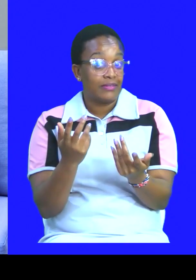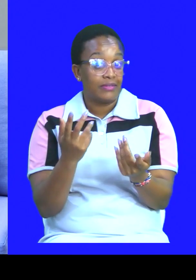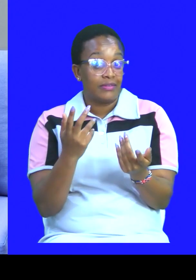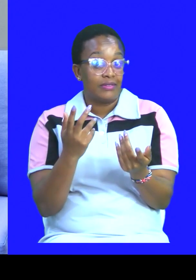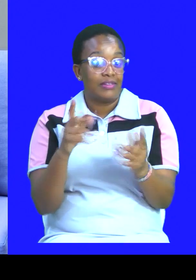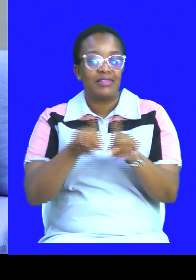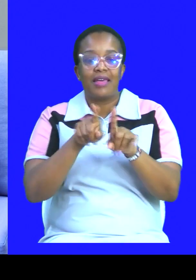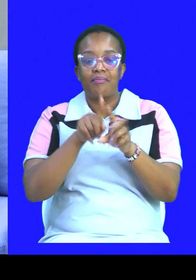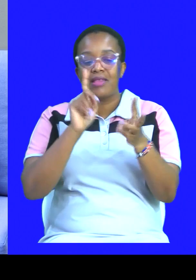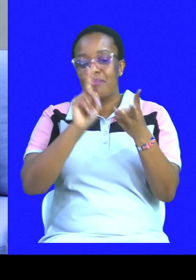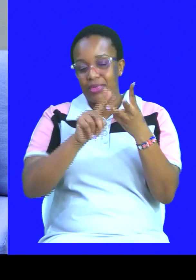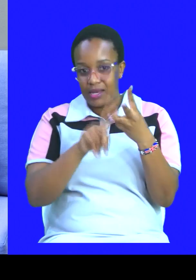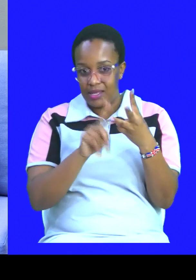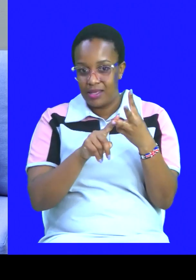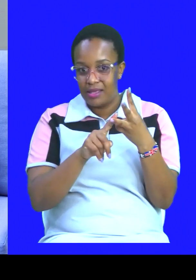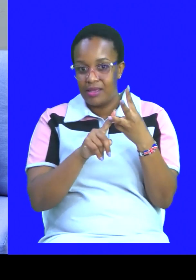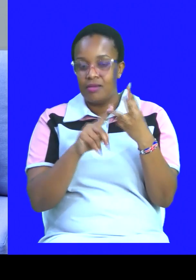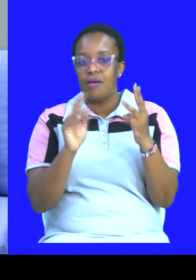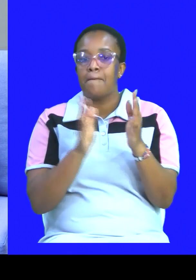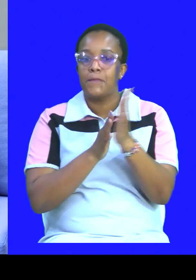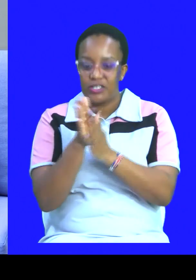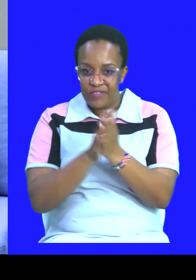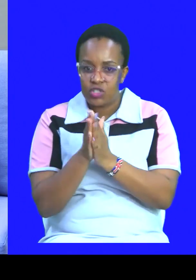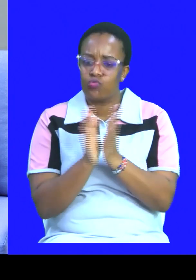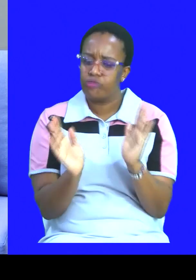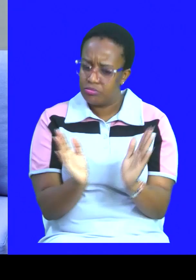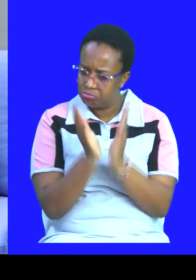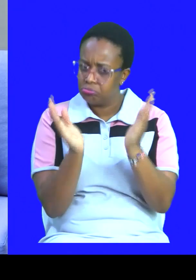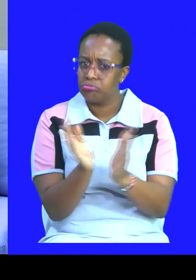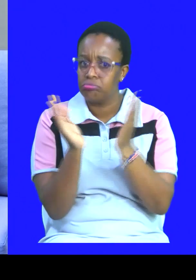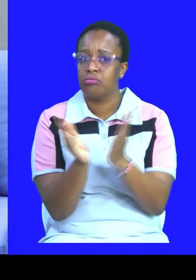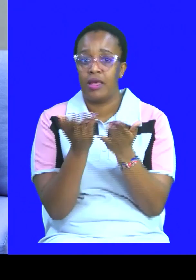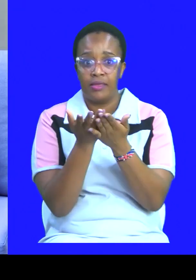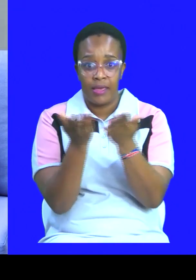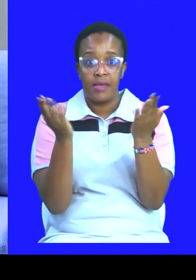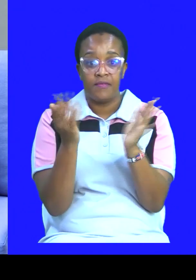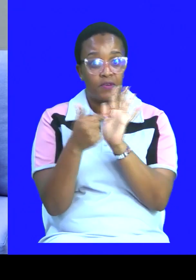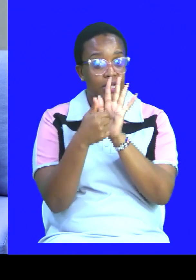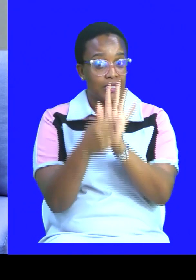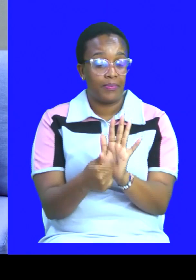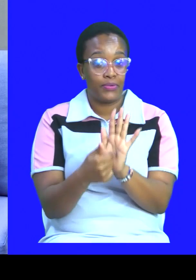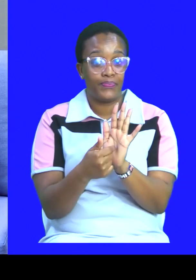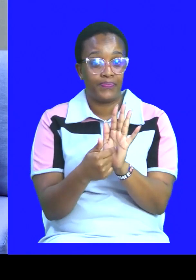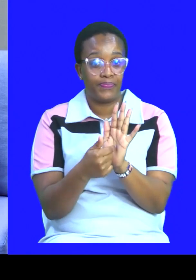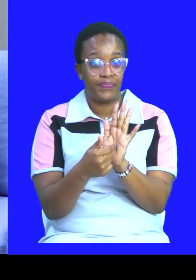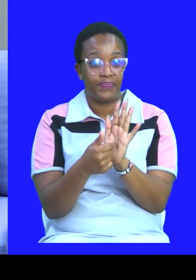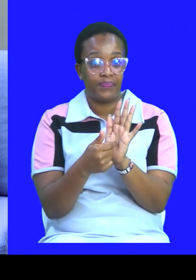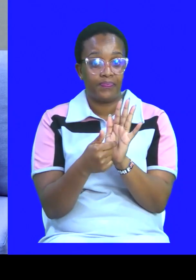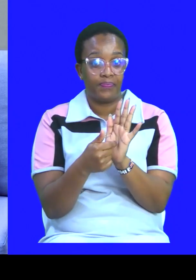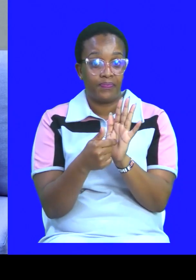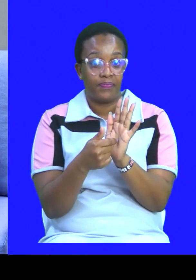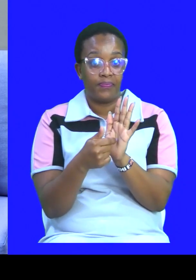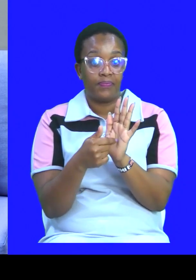the last thing I would say is motivation. They need to be motivated. Like let's say, for example, you find